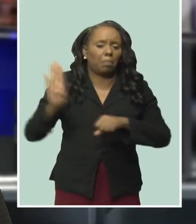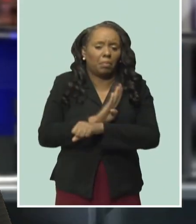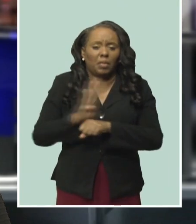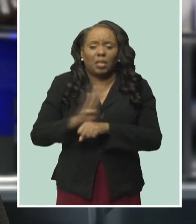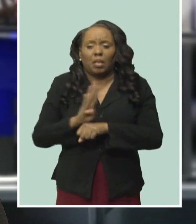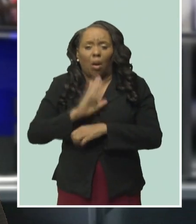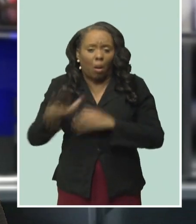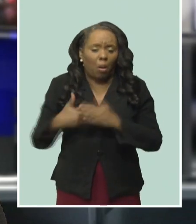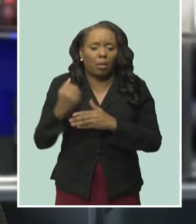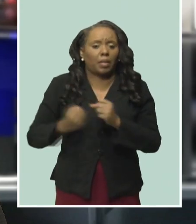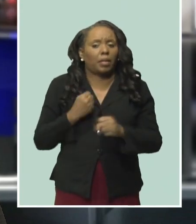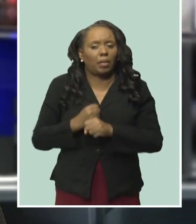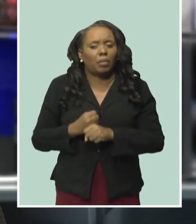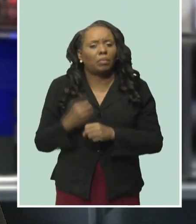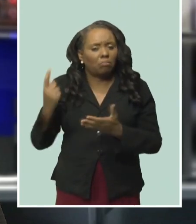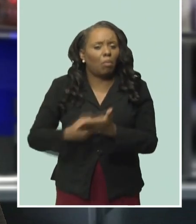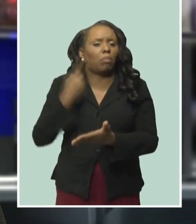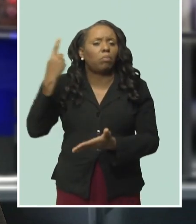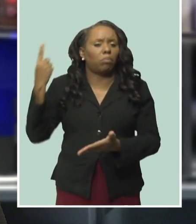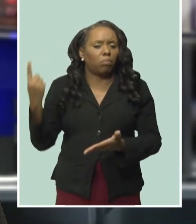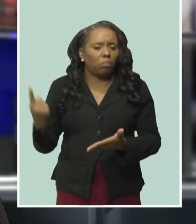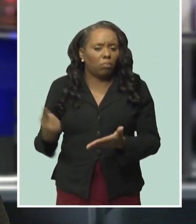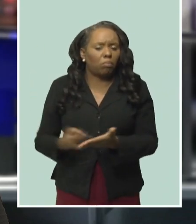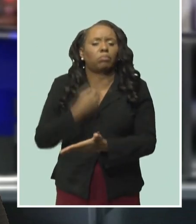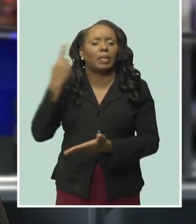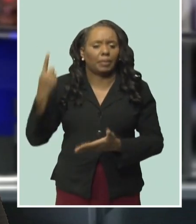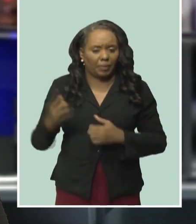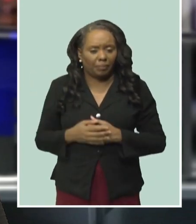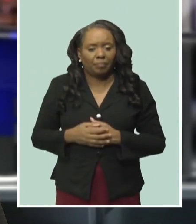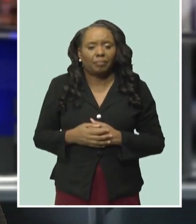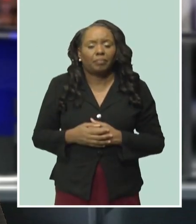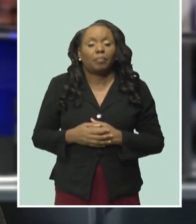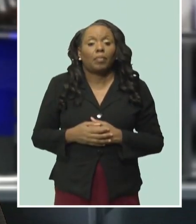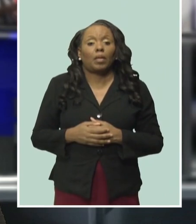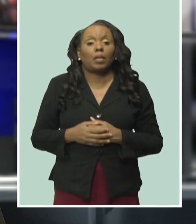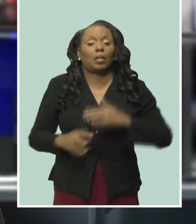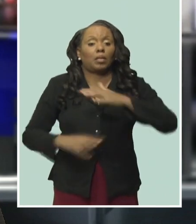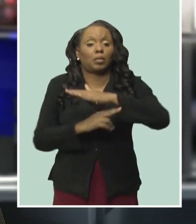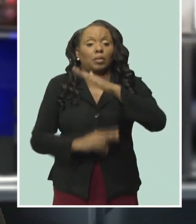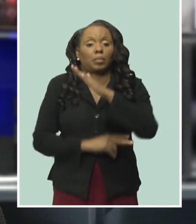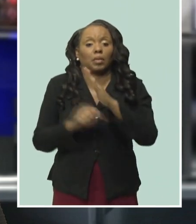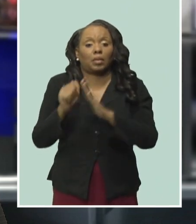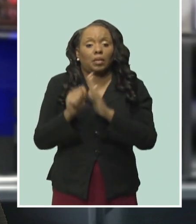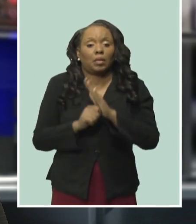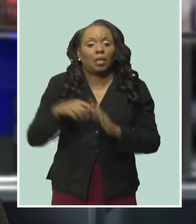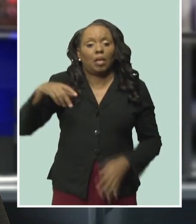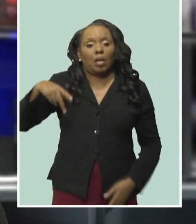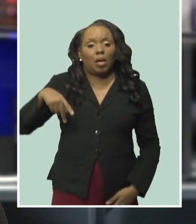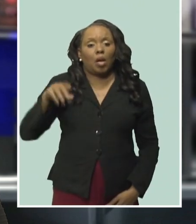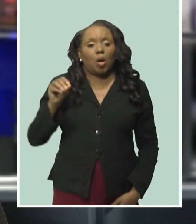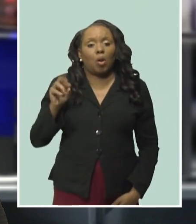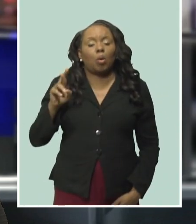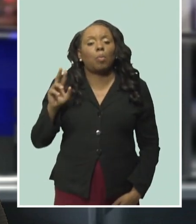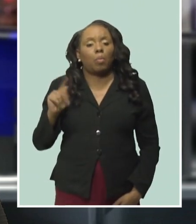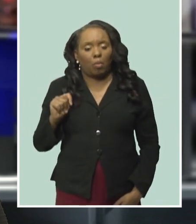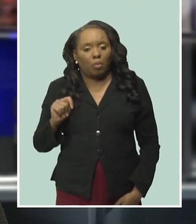Meanwhile, the Bridgetown Port is reporting it has taken a financial hit from the reduction in port charges between last year and this year. Chief